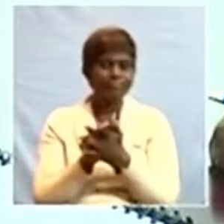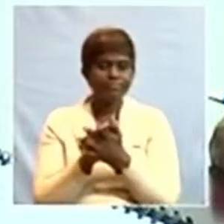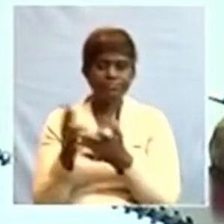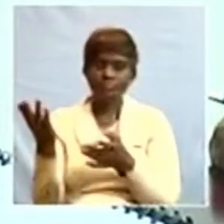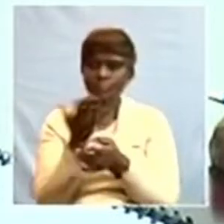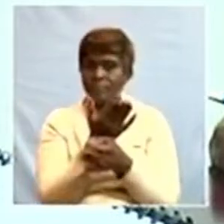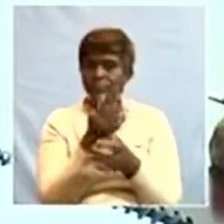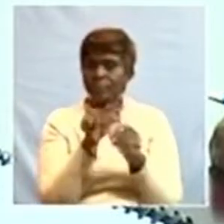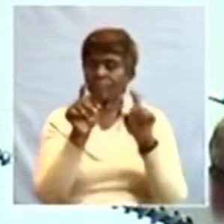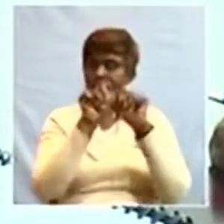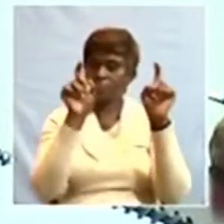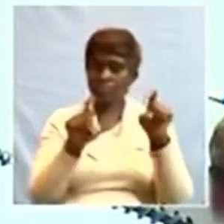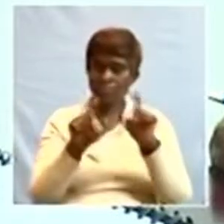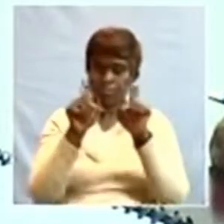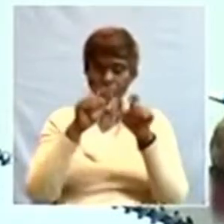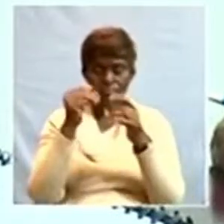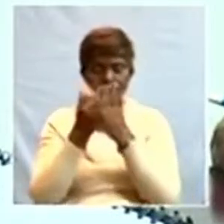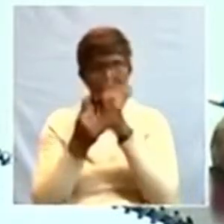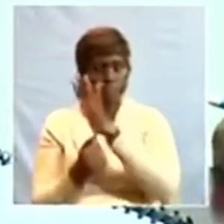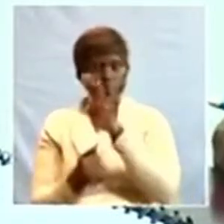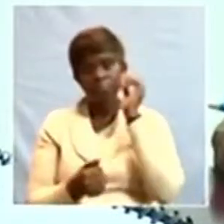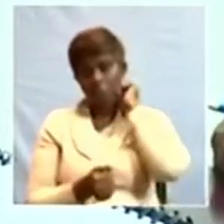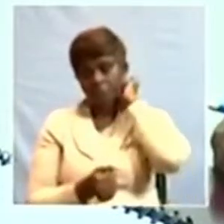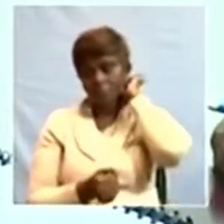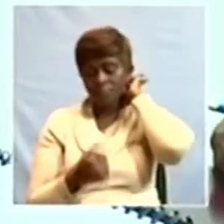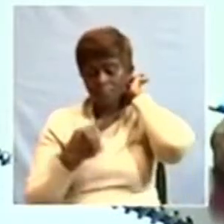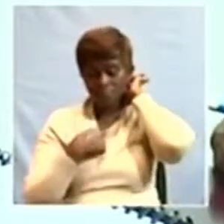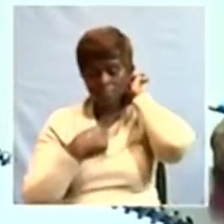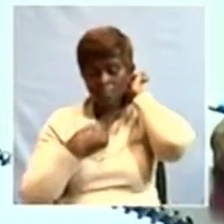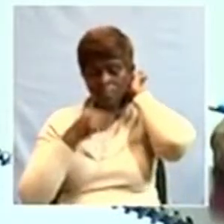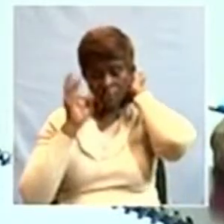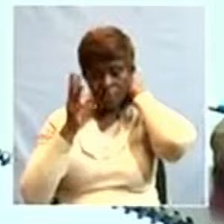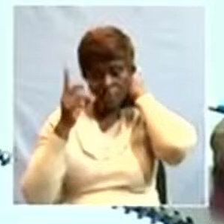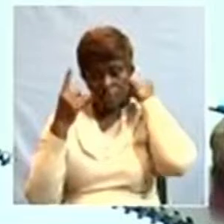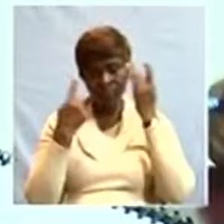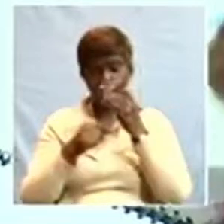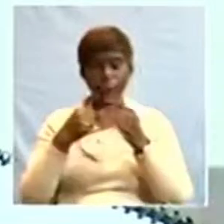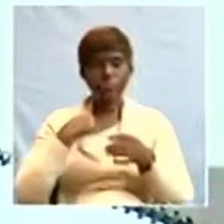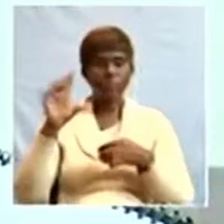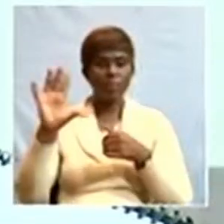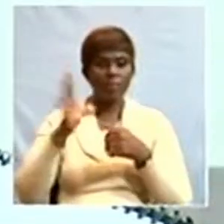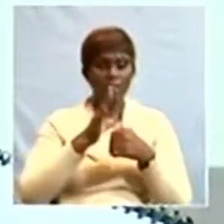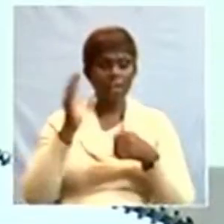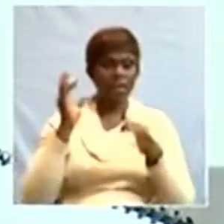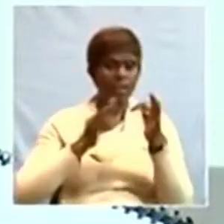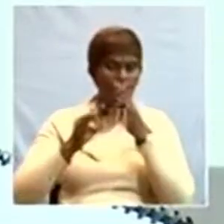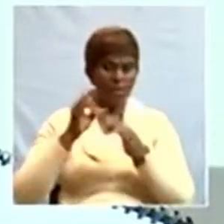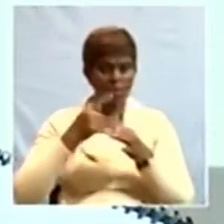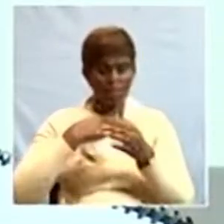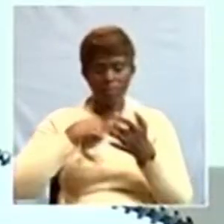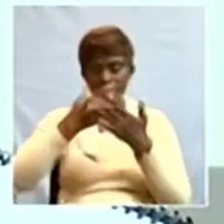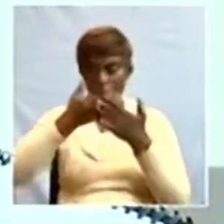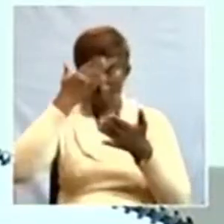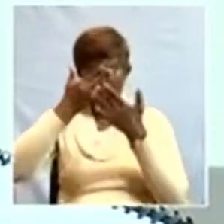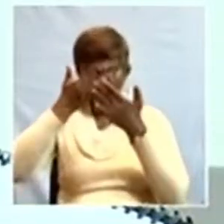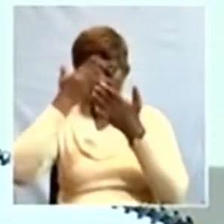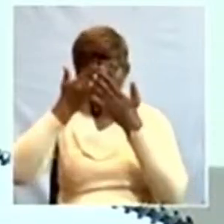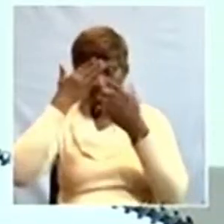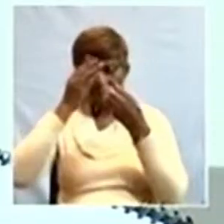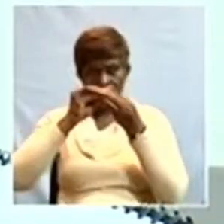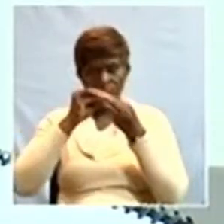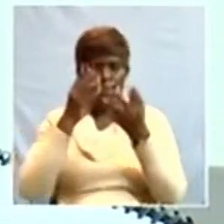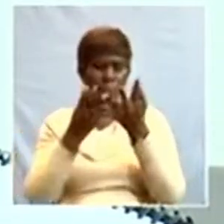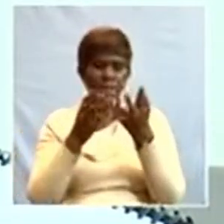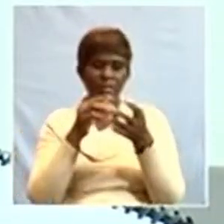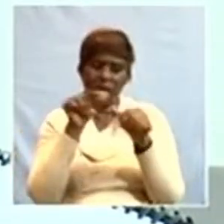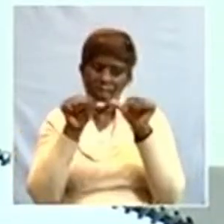those certificates are there. And I'm going to go back to the statement that I made, that maybe